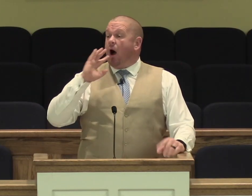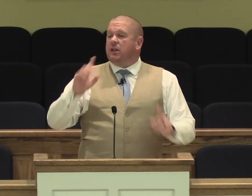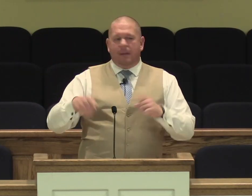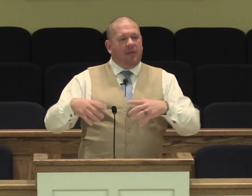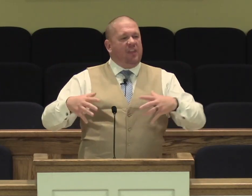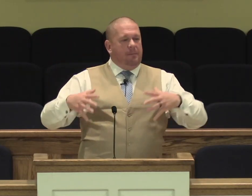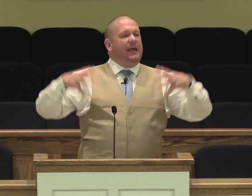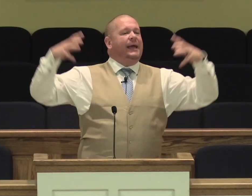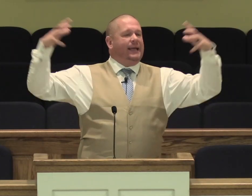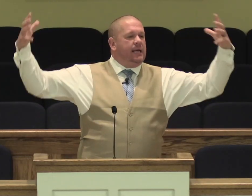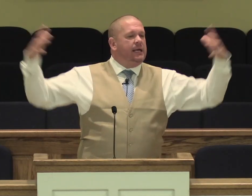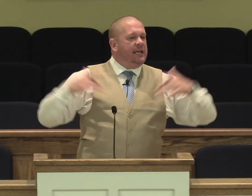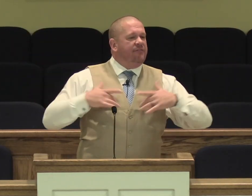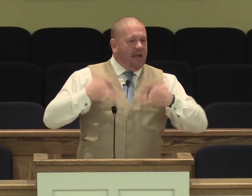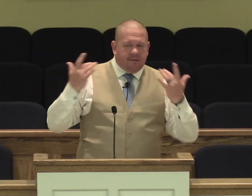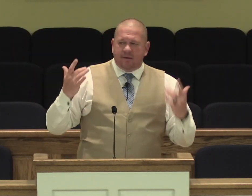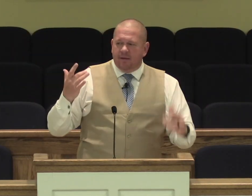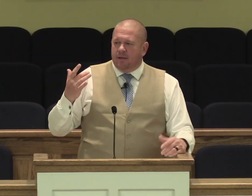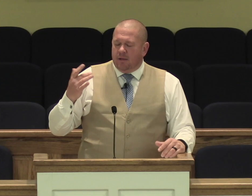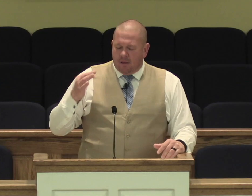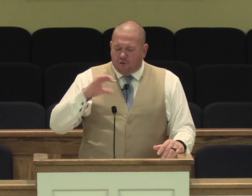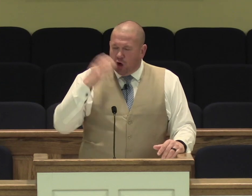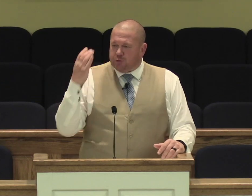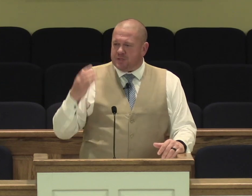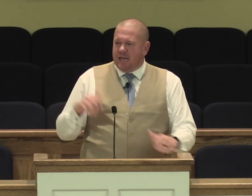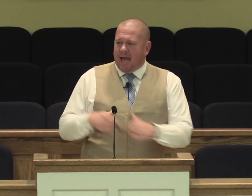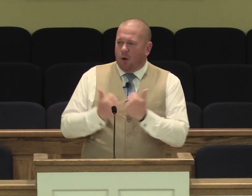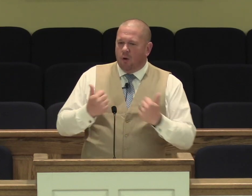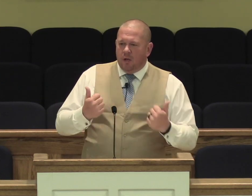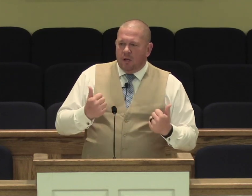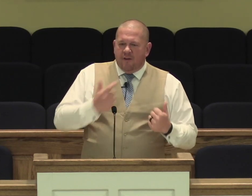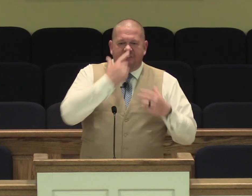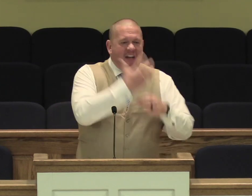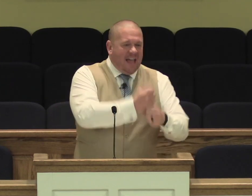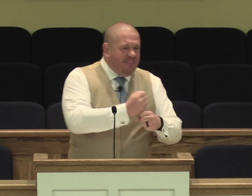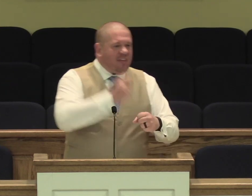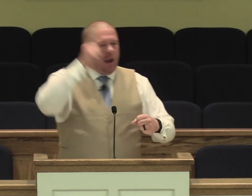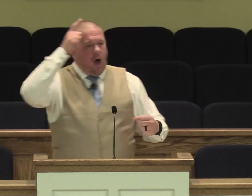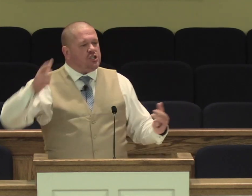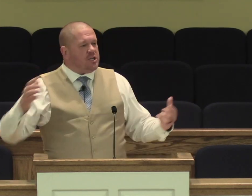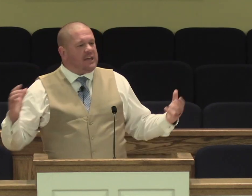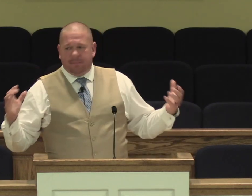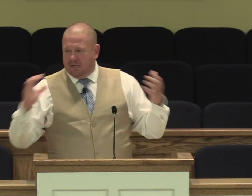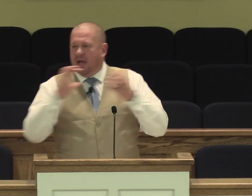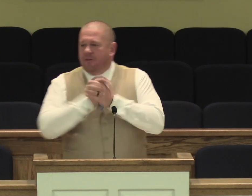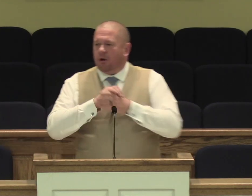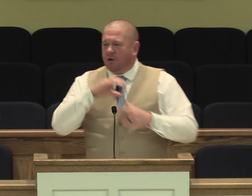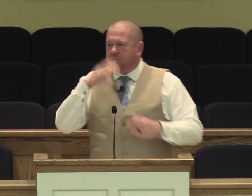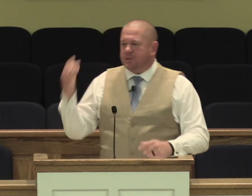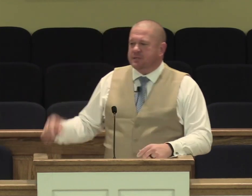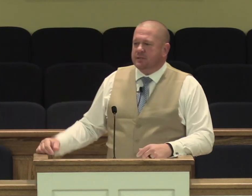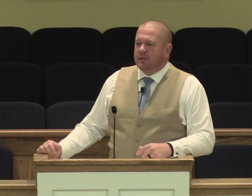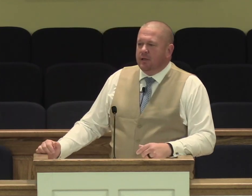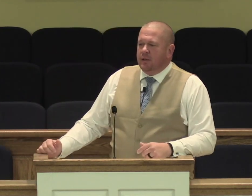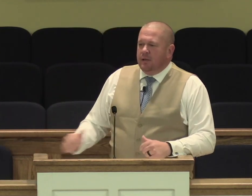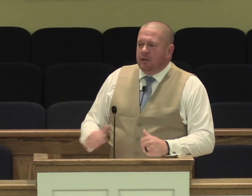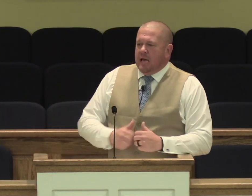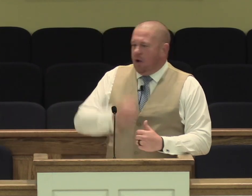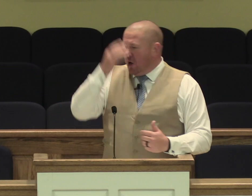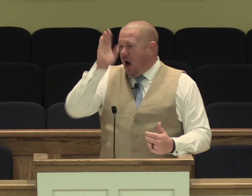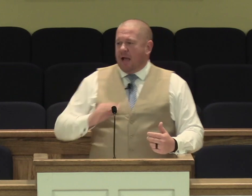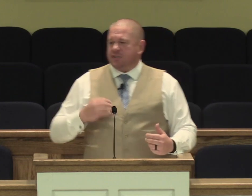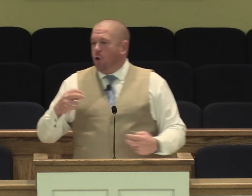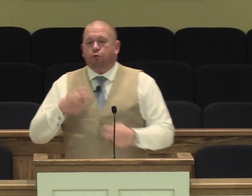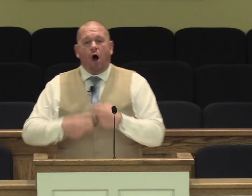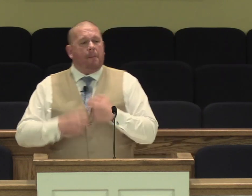morning, we talked about the big event of Christmas and how faith and logic came together on Christmas.